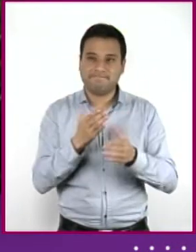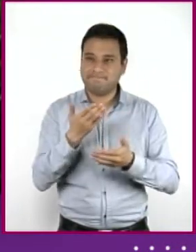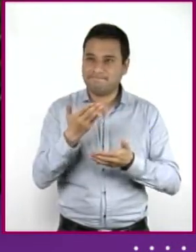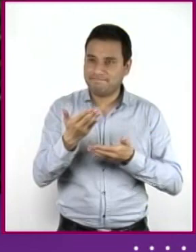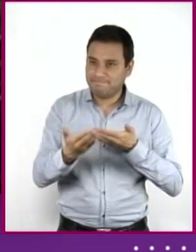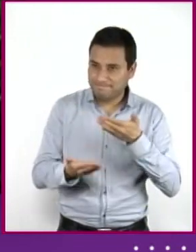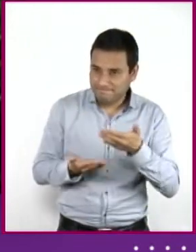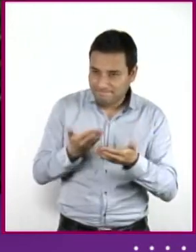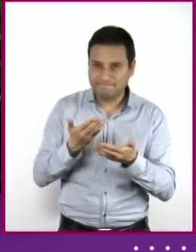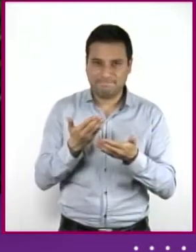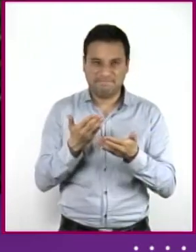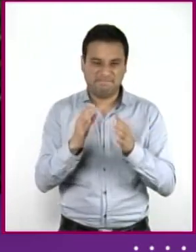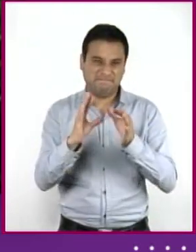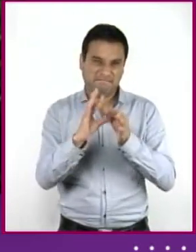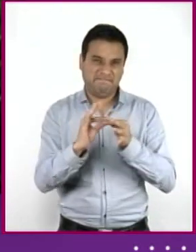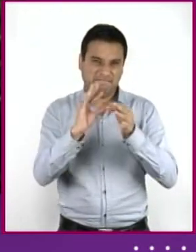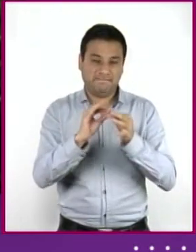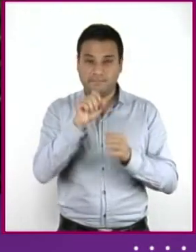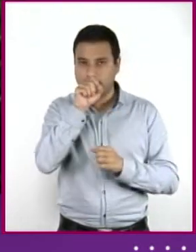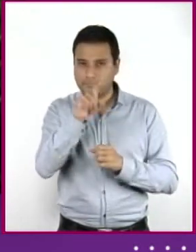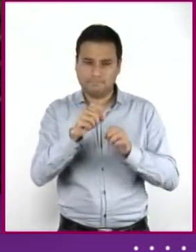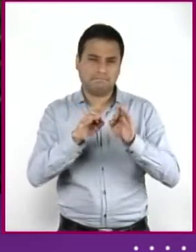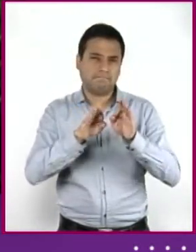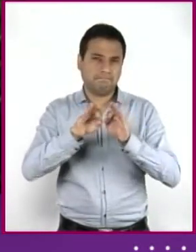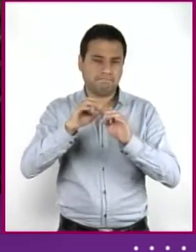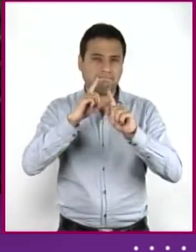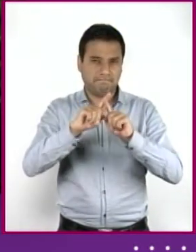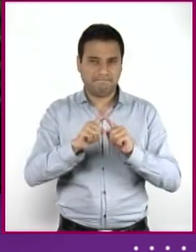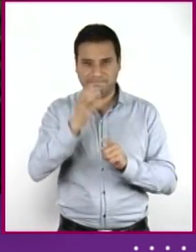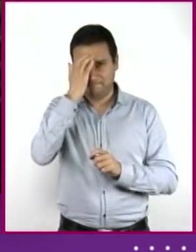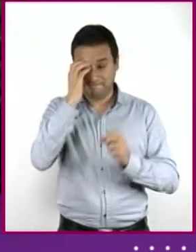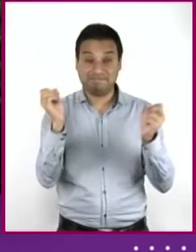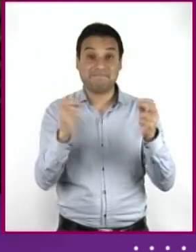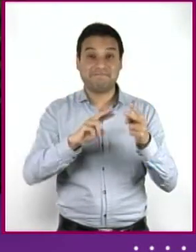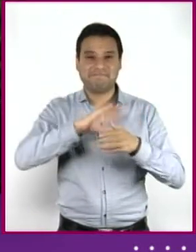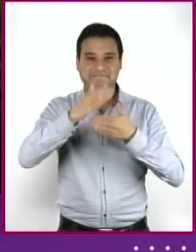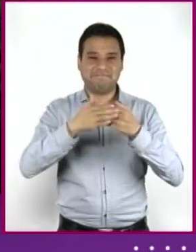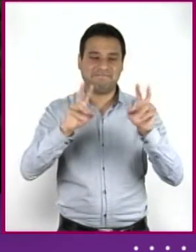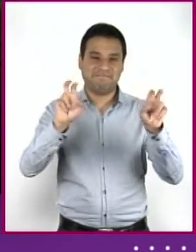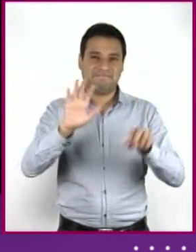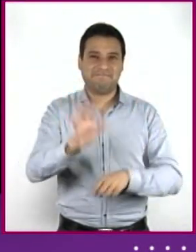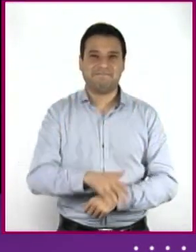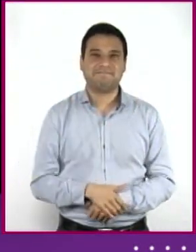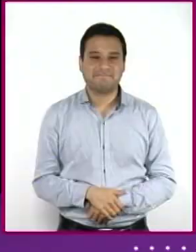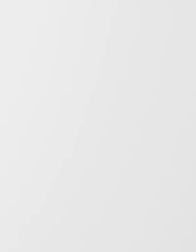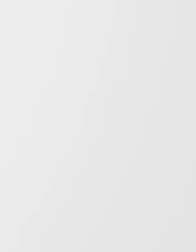también identificaron algunas ocupaciones. ¡Hasta la próxima lección!